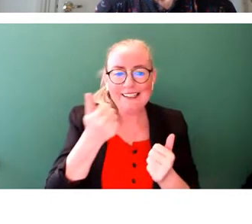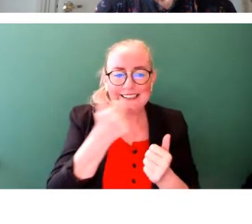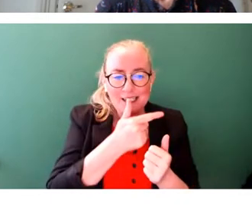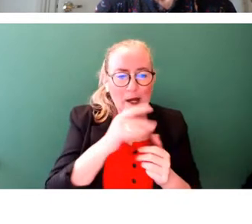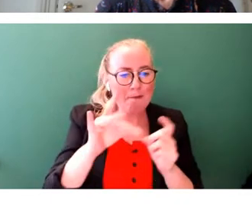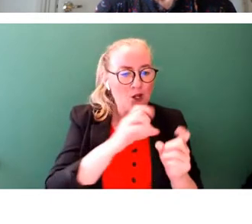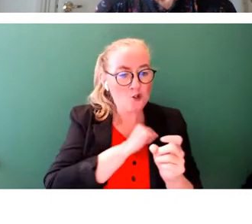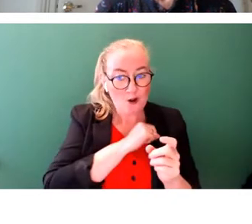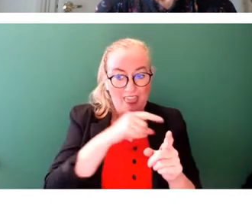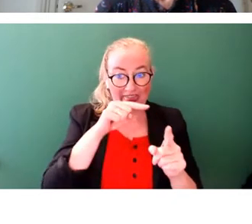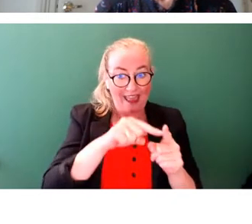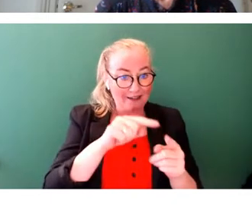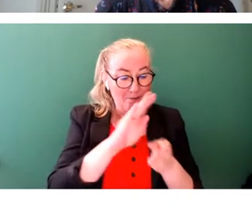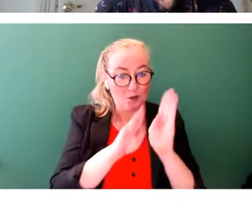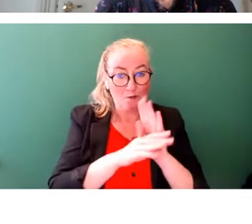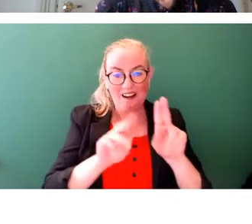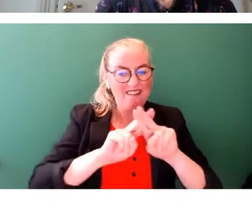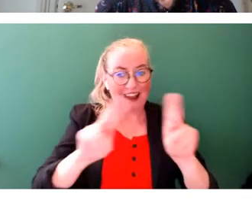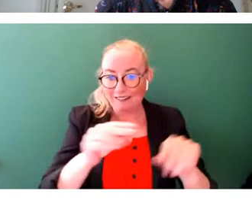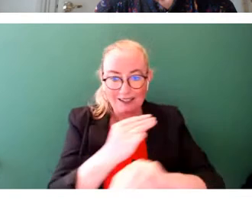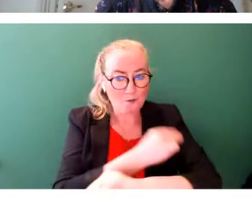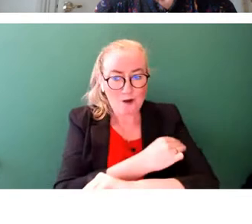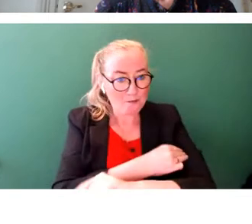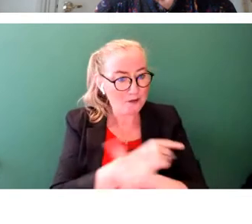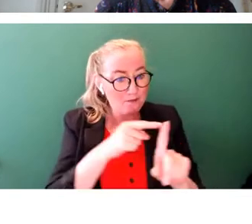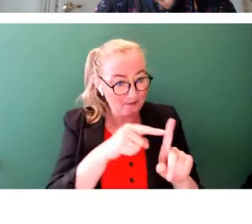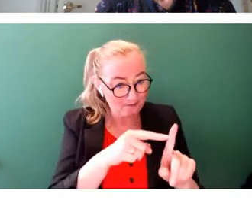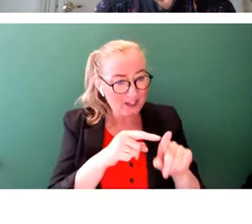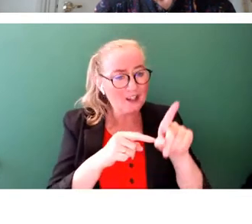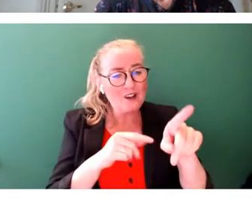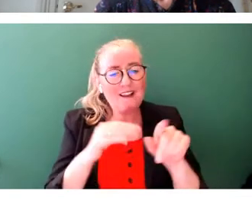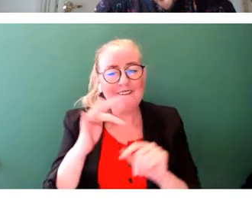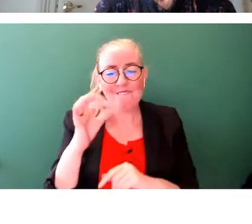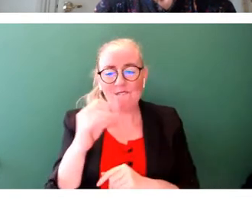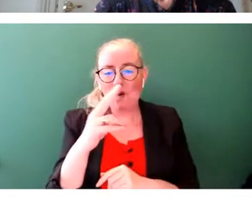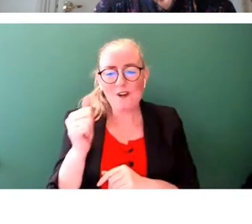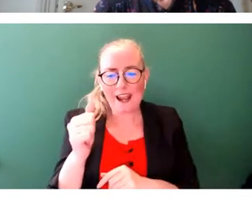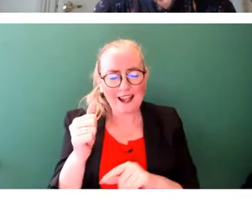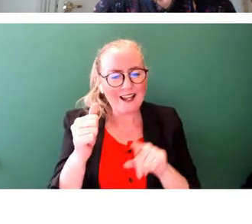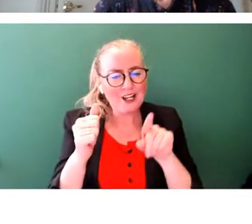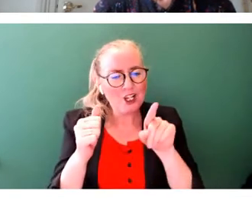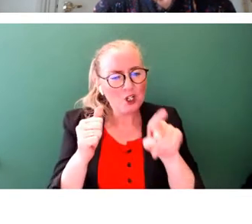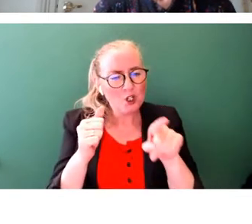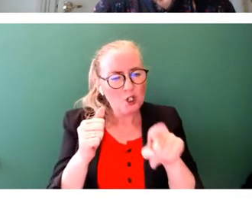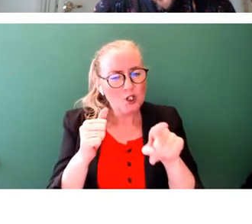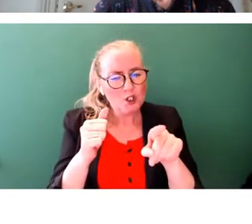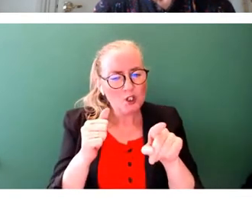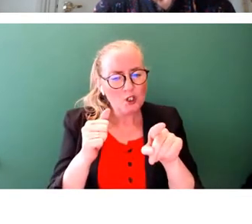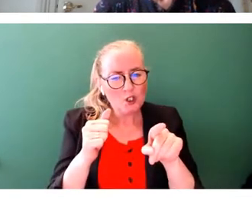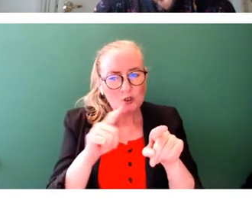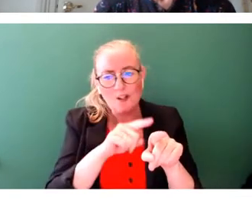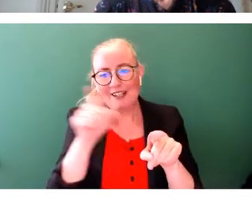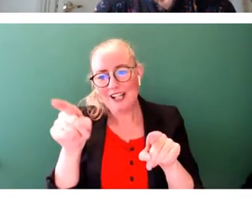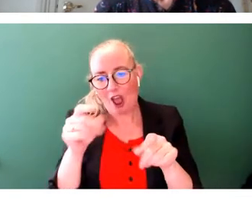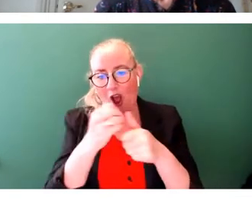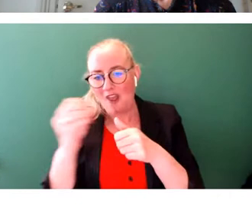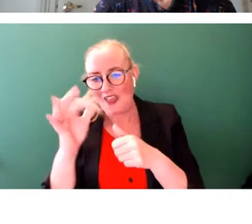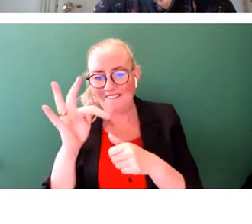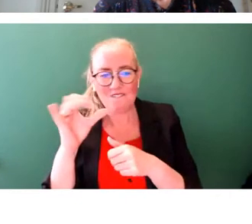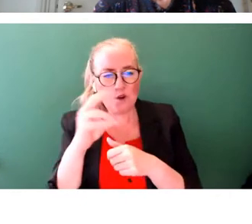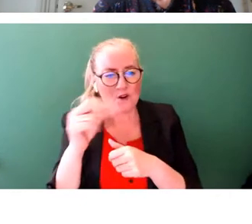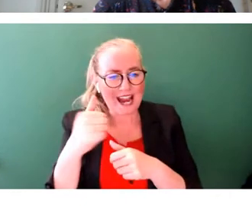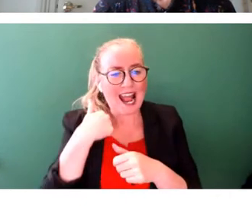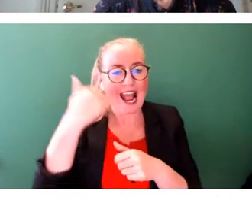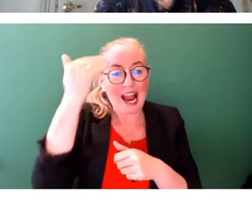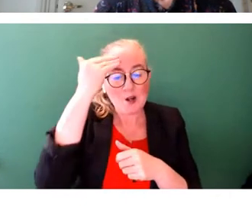remove that as an obstacle. Yeah. And Fiona, to bring you in, I think I know there's a kind of